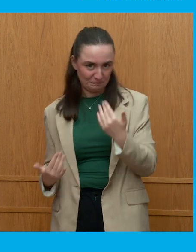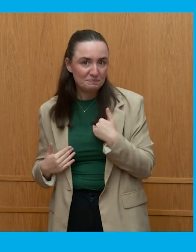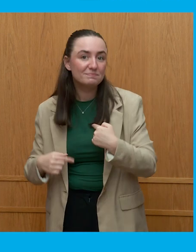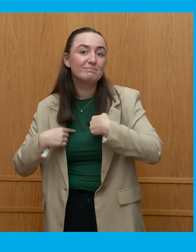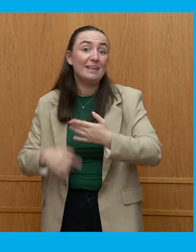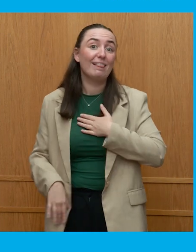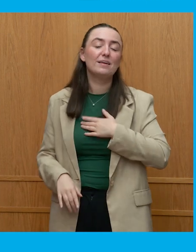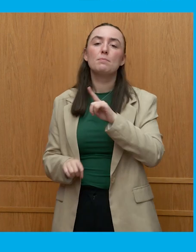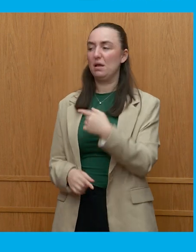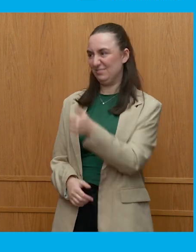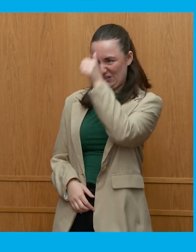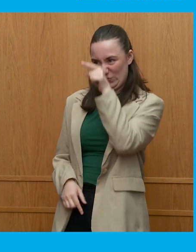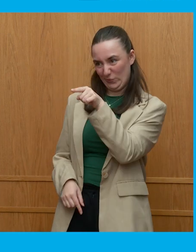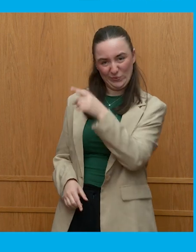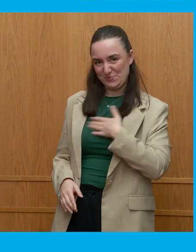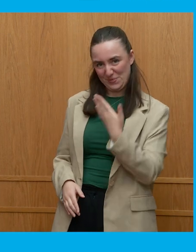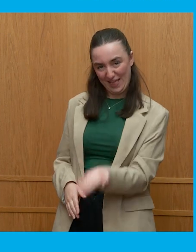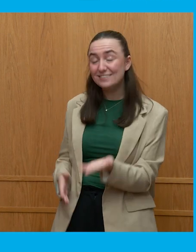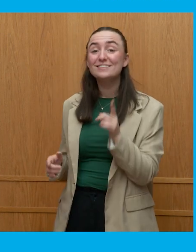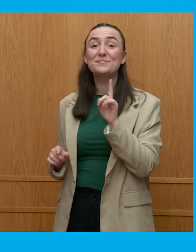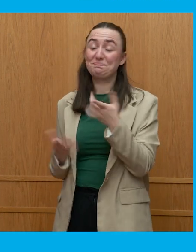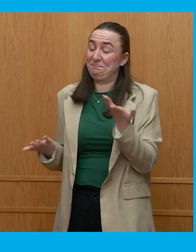But I'll take you around in a minute if you want. But